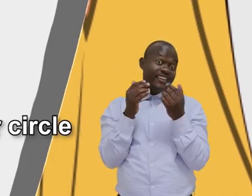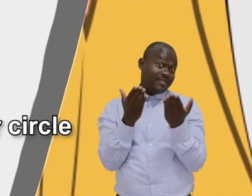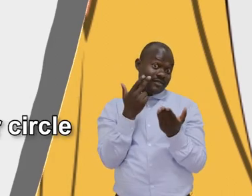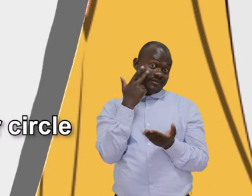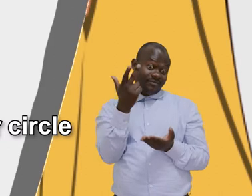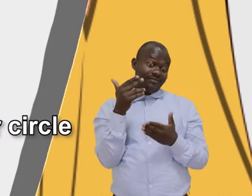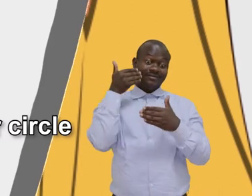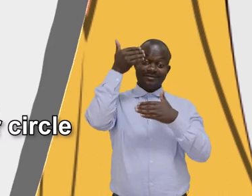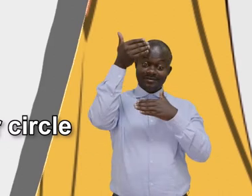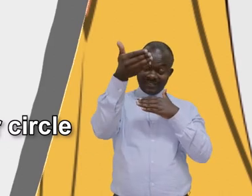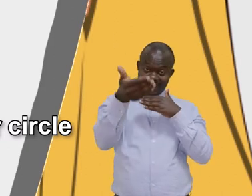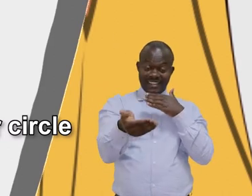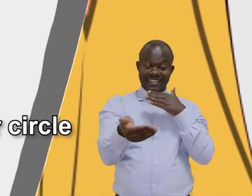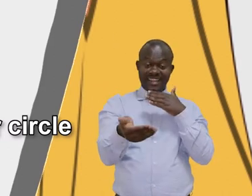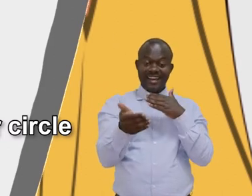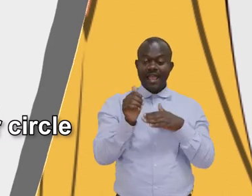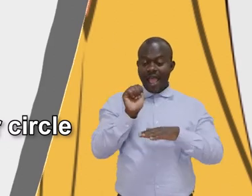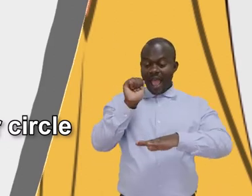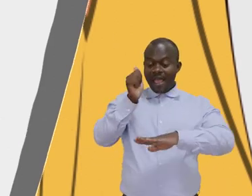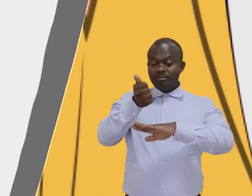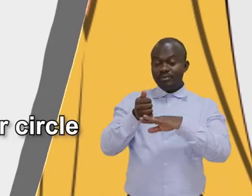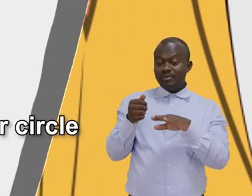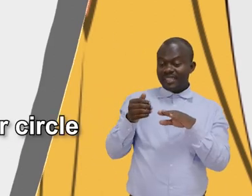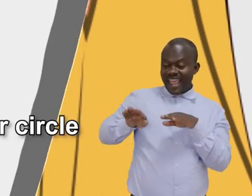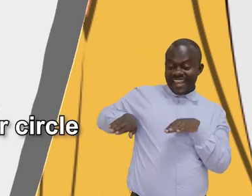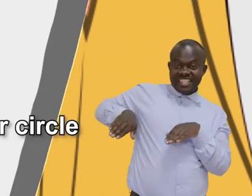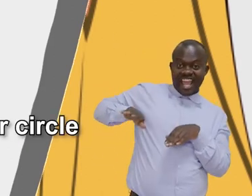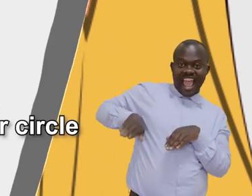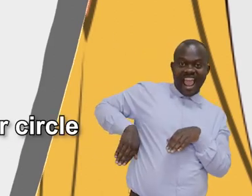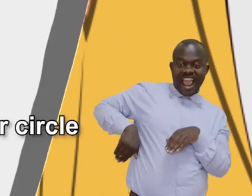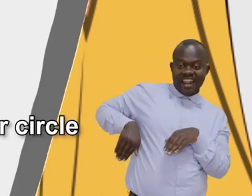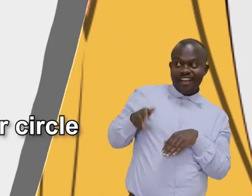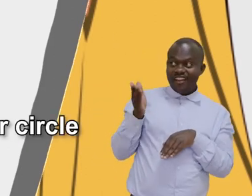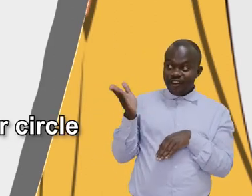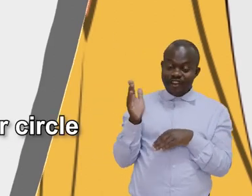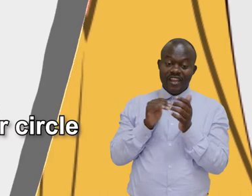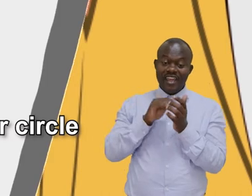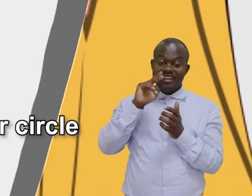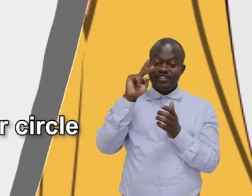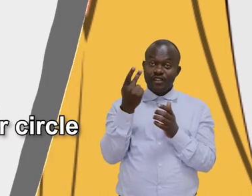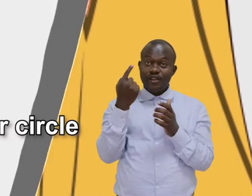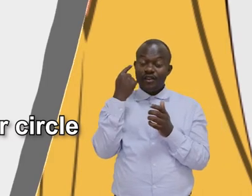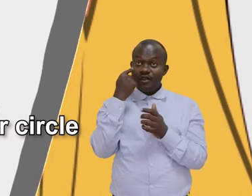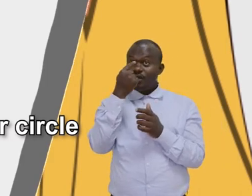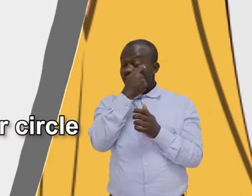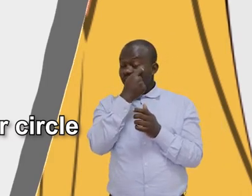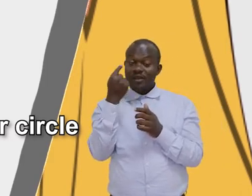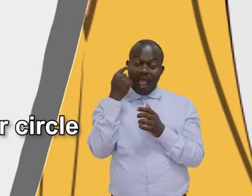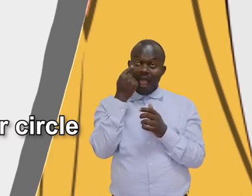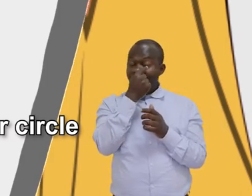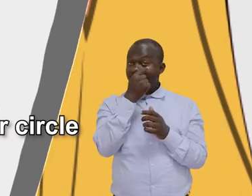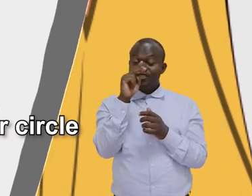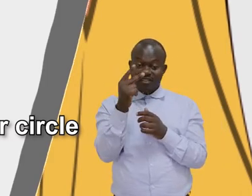tail here on the second bigger circle. And put eyes, ears, and whiskers on the